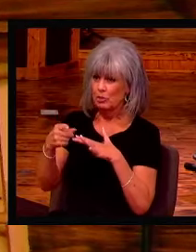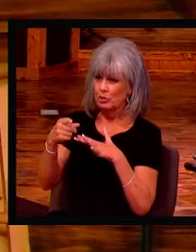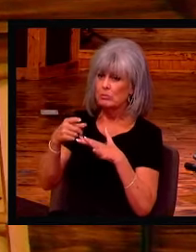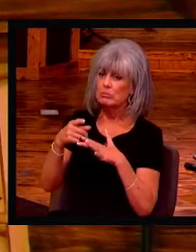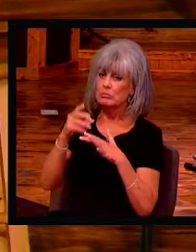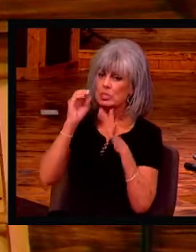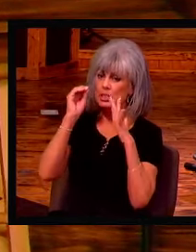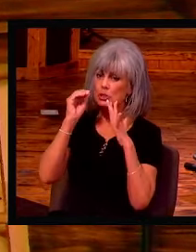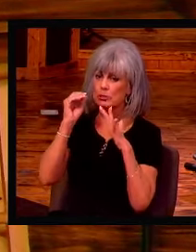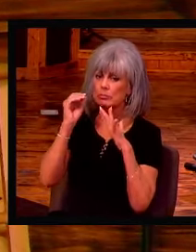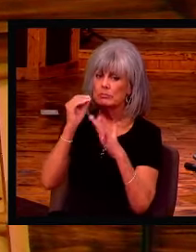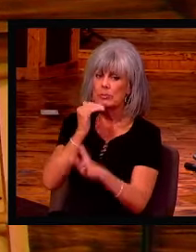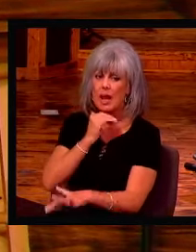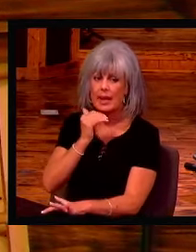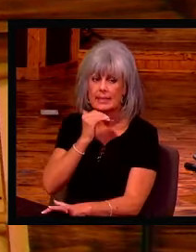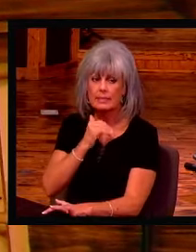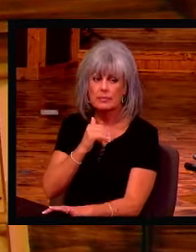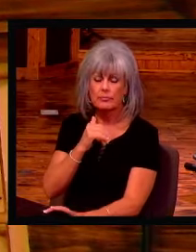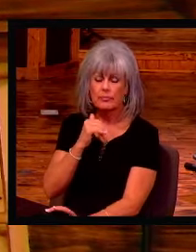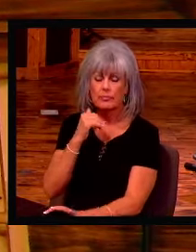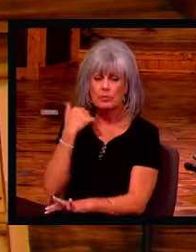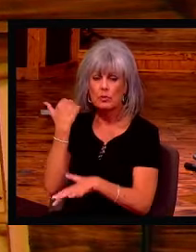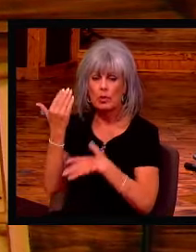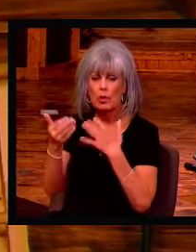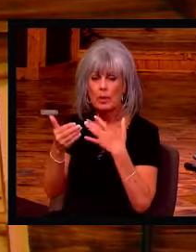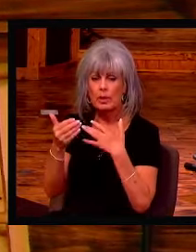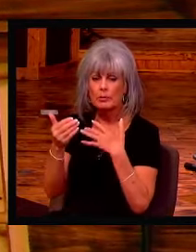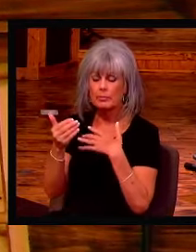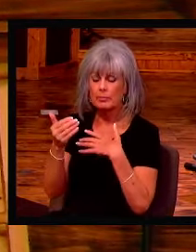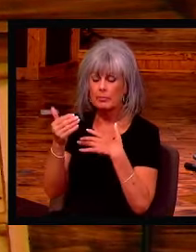too? Yes. Go ahead.